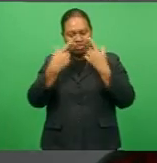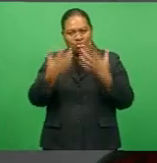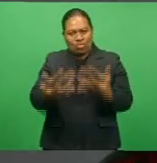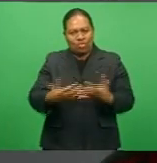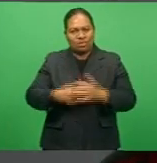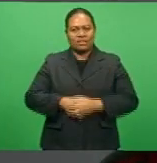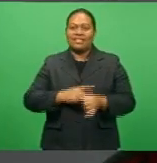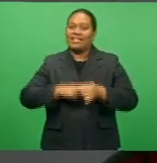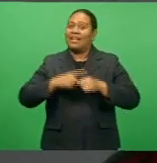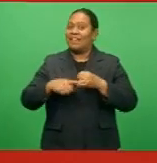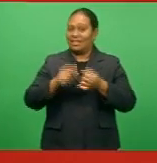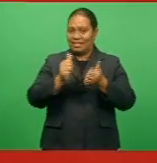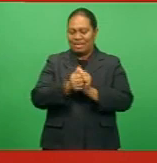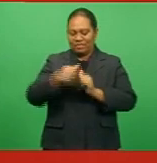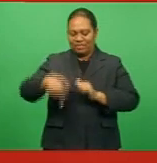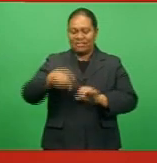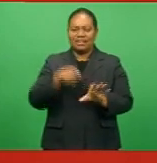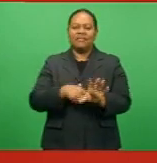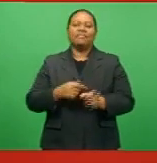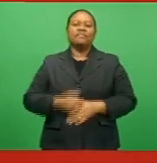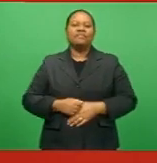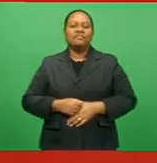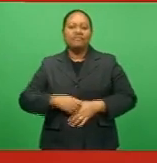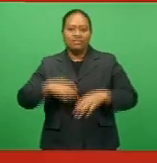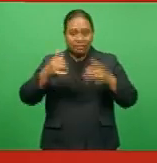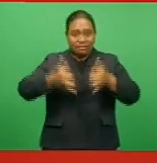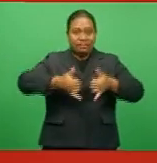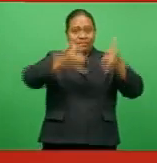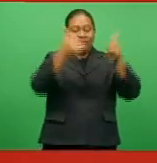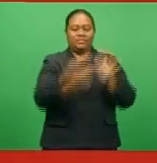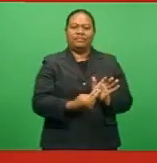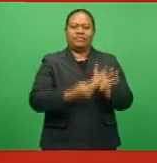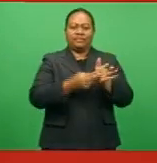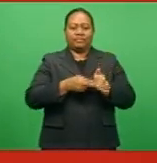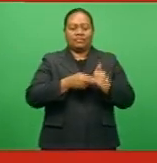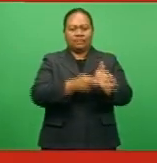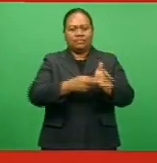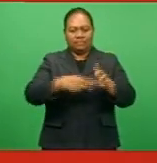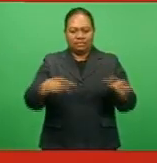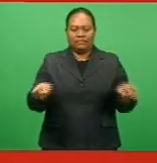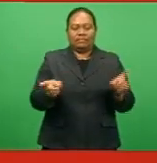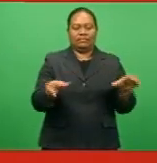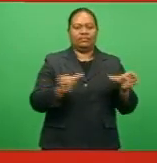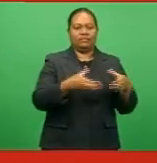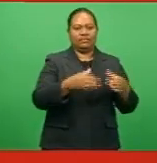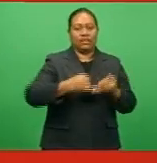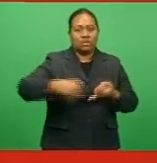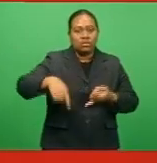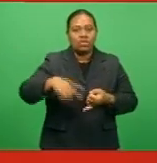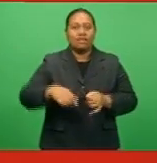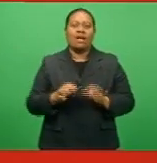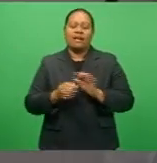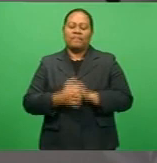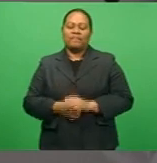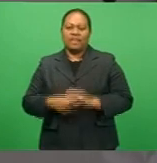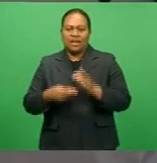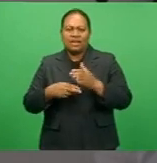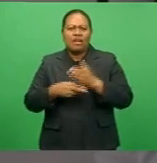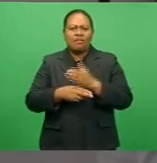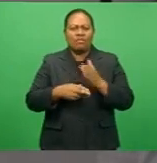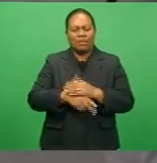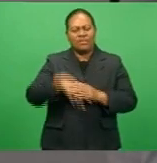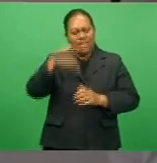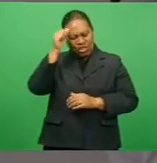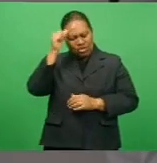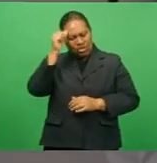last tournament of the year. Fiji Fact champions Nandi heads Pool B with Suva, Lautoka and Navua. The capital city side knows their